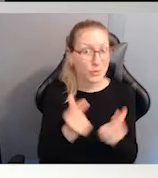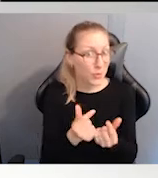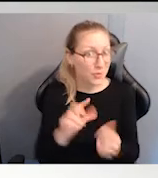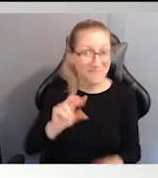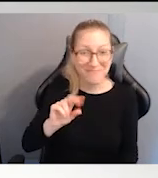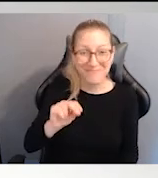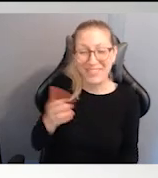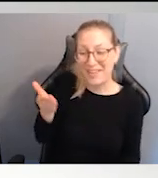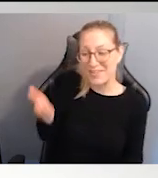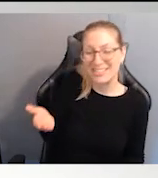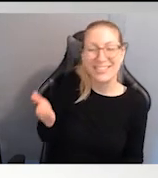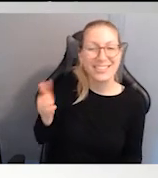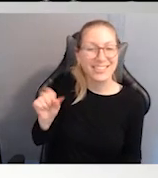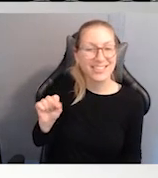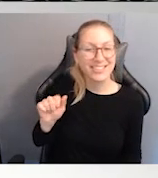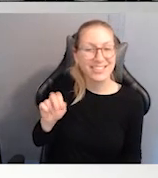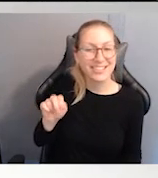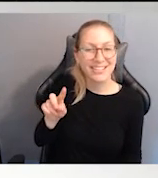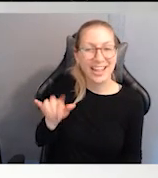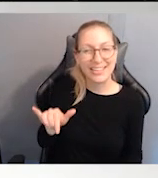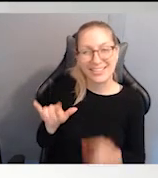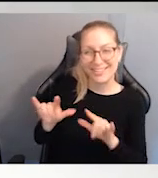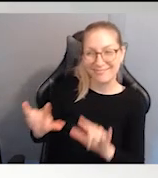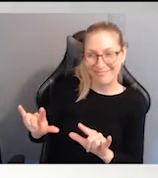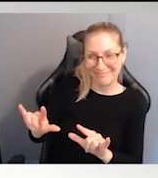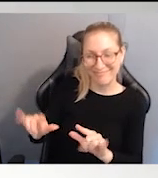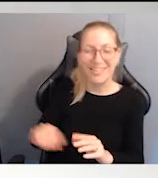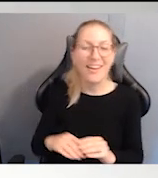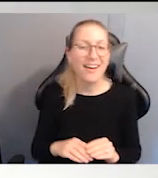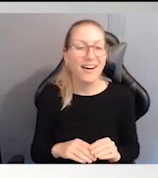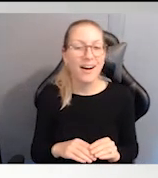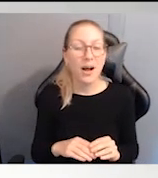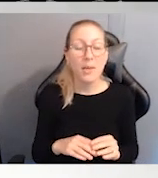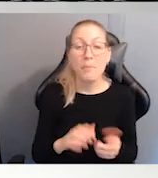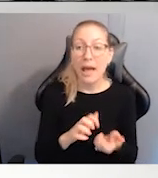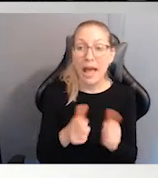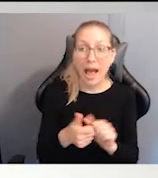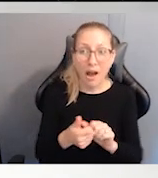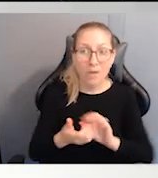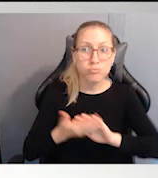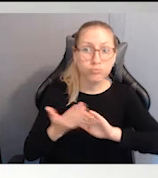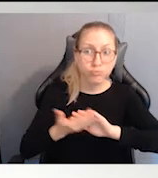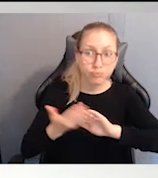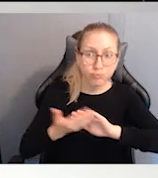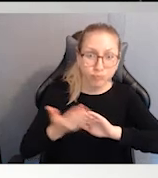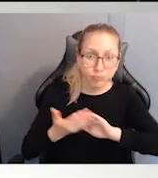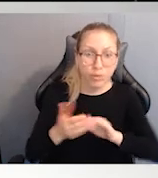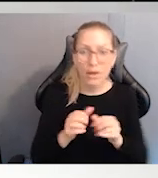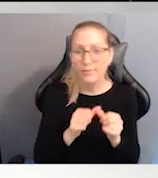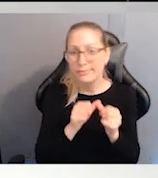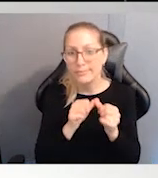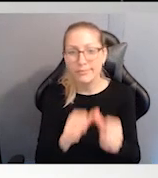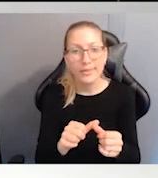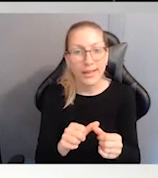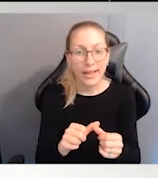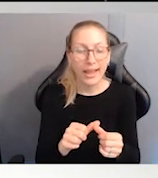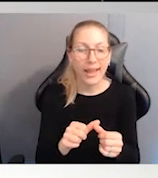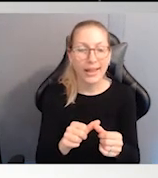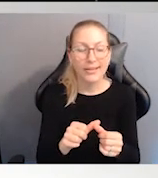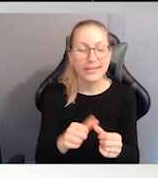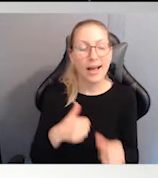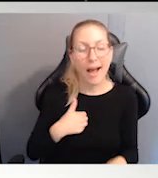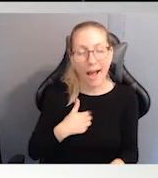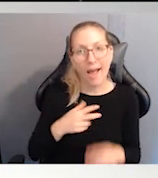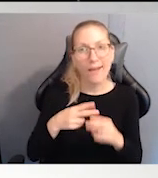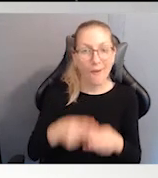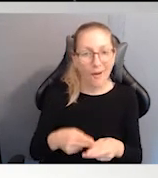love you. But I want to tell you something. The way to keep this group going and to have a Sufi, because I call it a